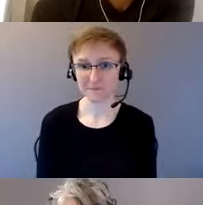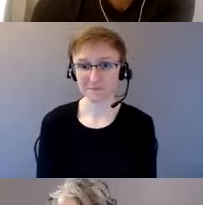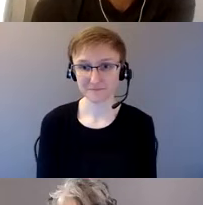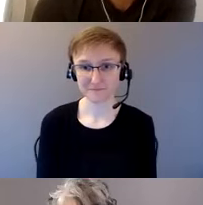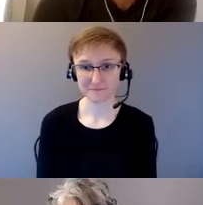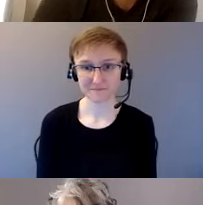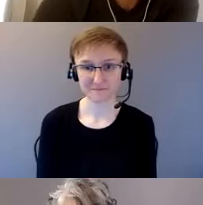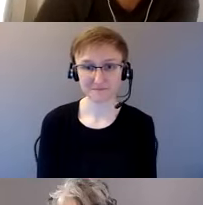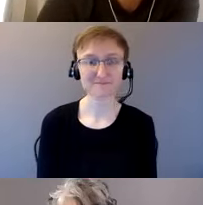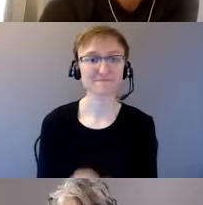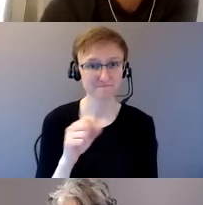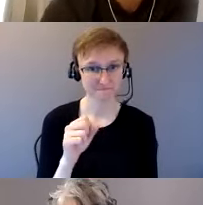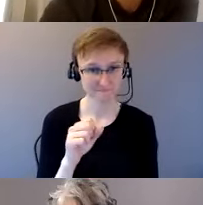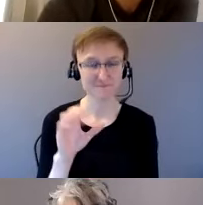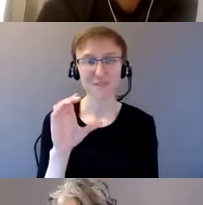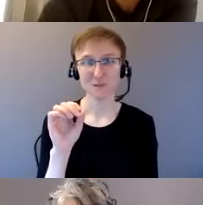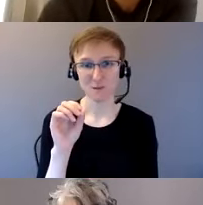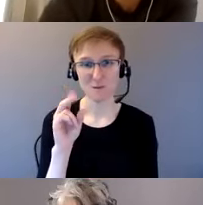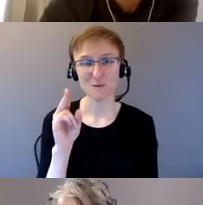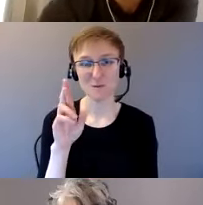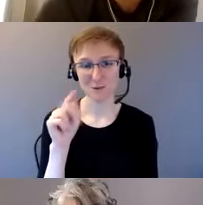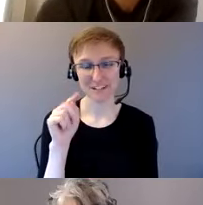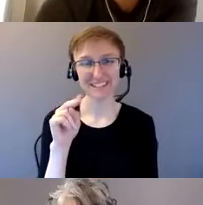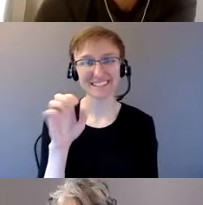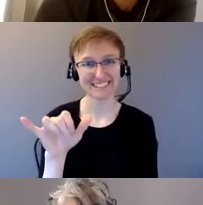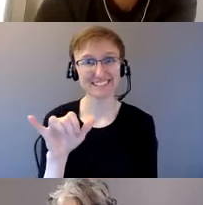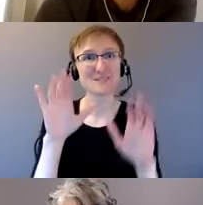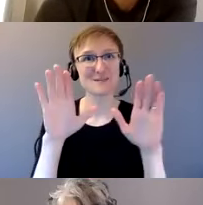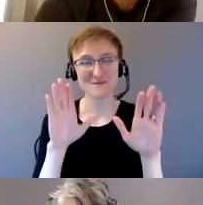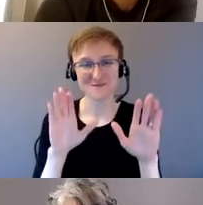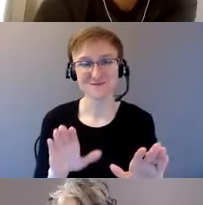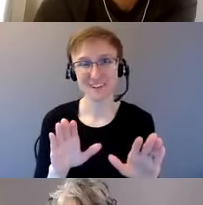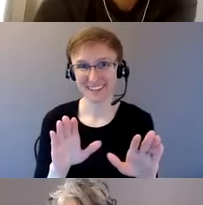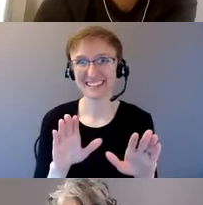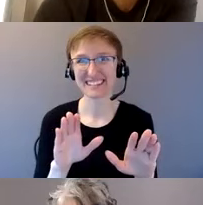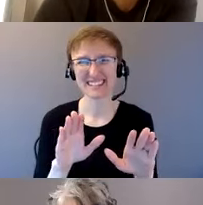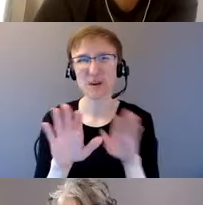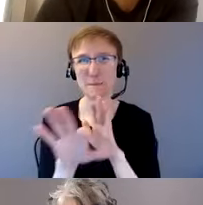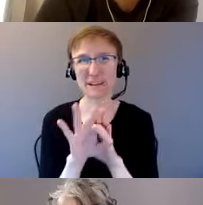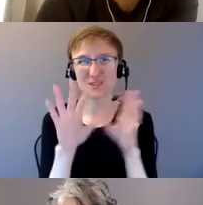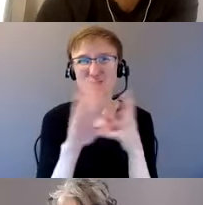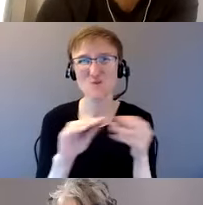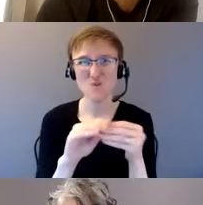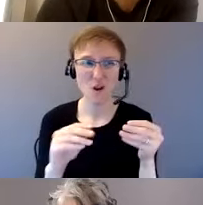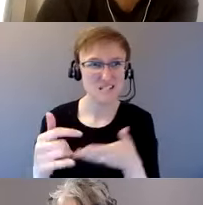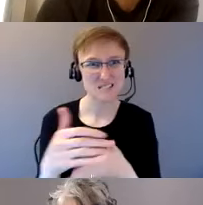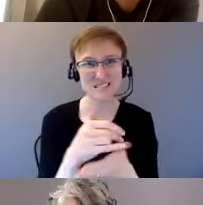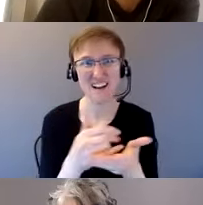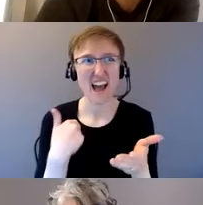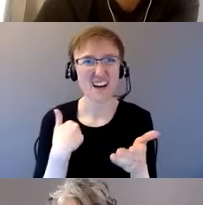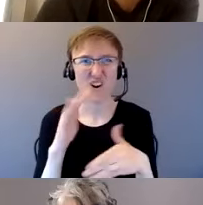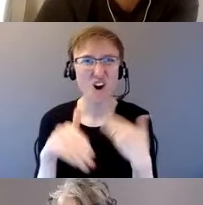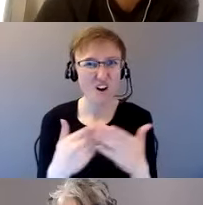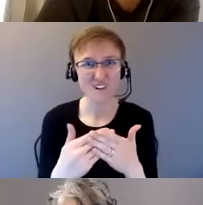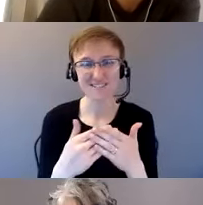Courtney did a great job of mashing, I think, every possible issue together on this case. I don't even know if we have enough